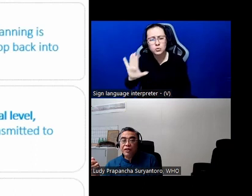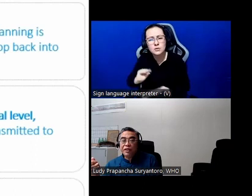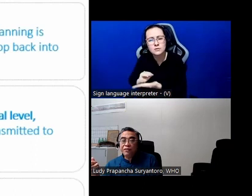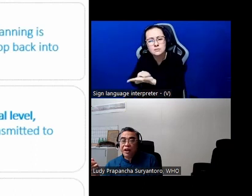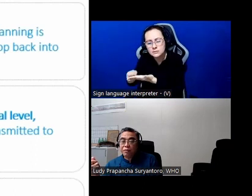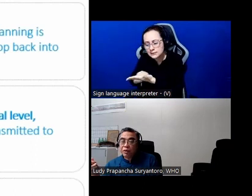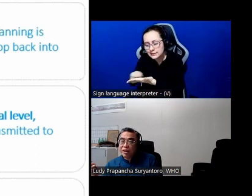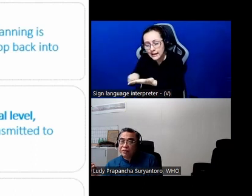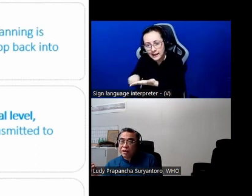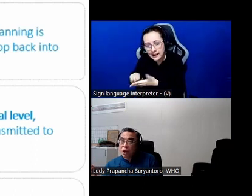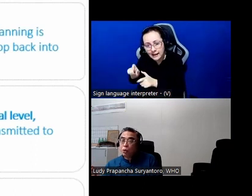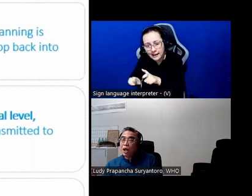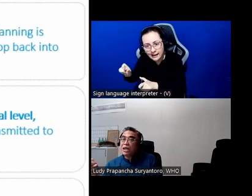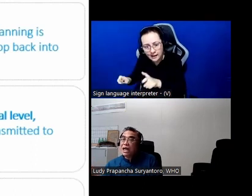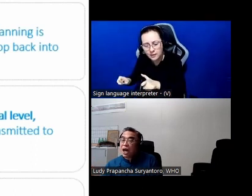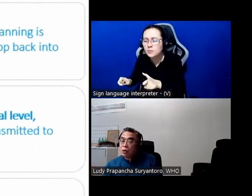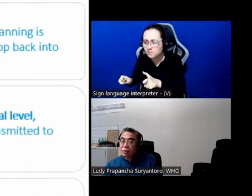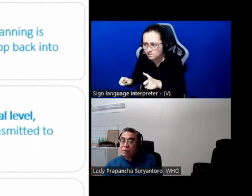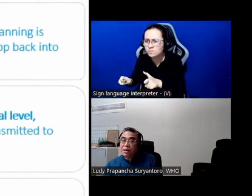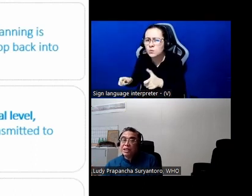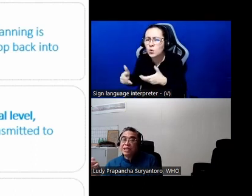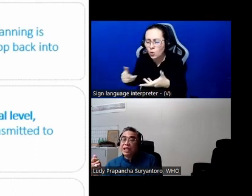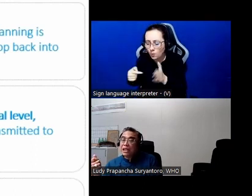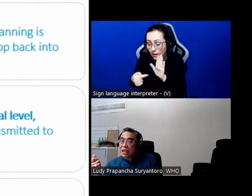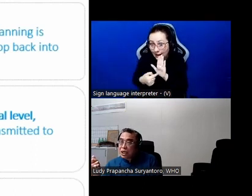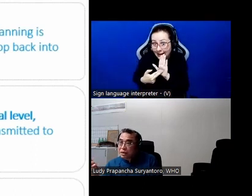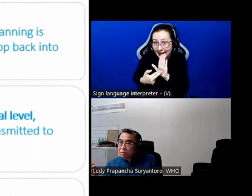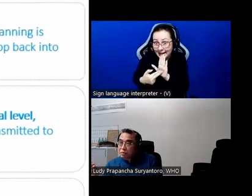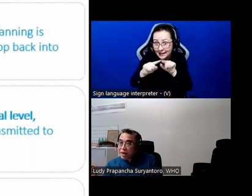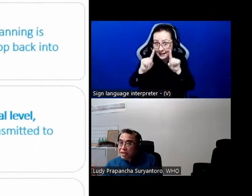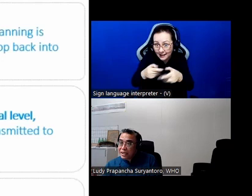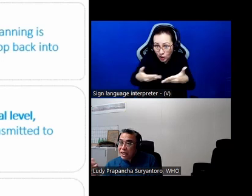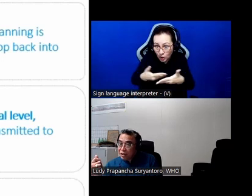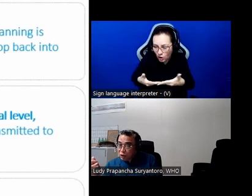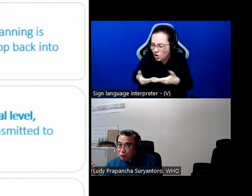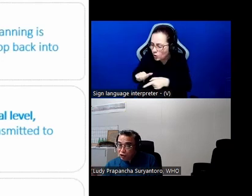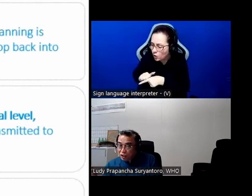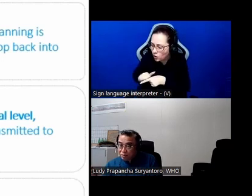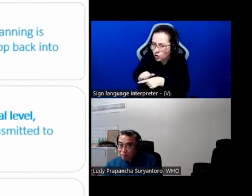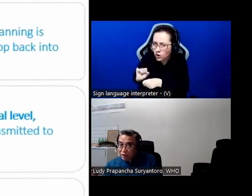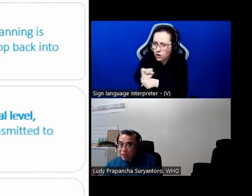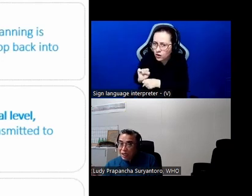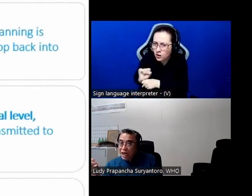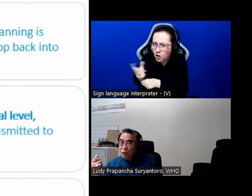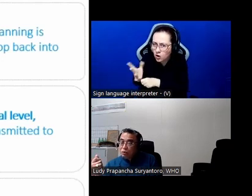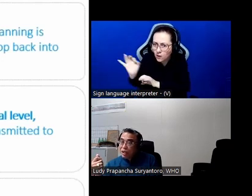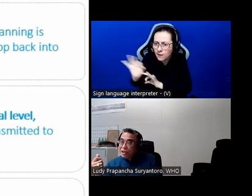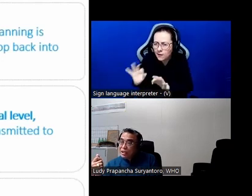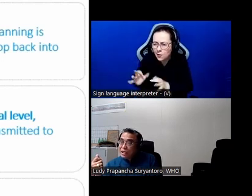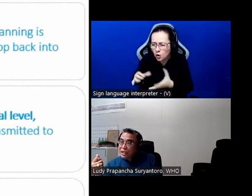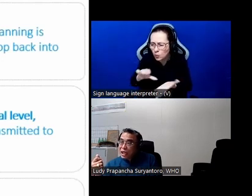WHO 75.7, we are now implementing the Urban Preparedness Resolution.